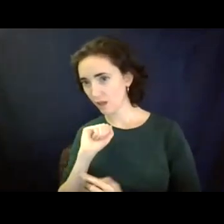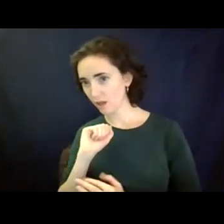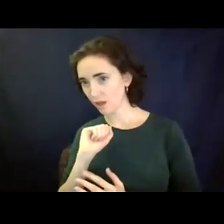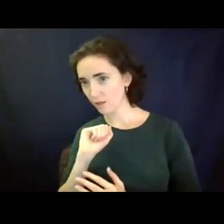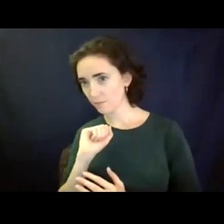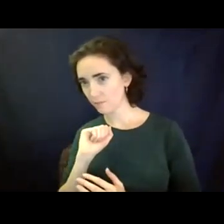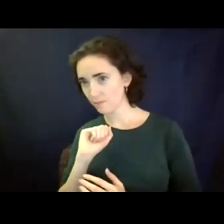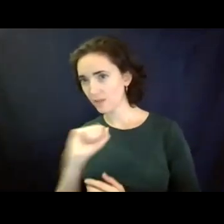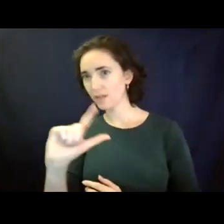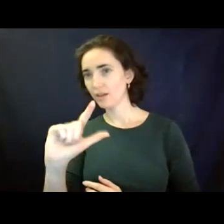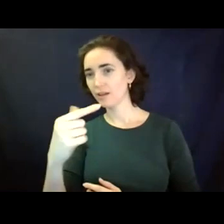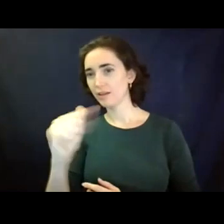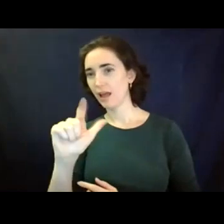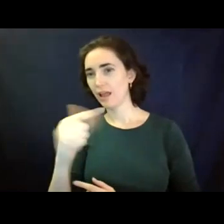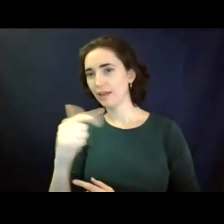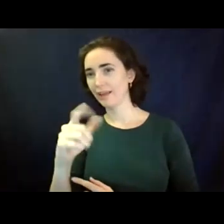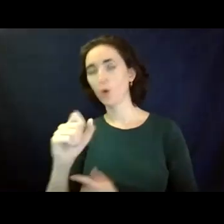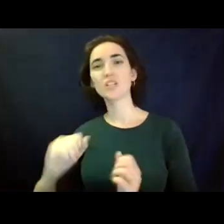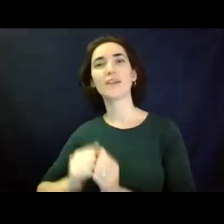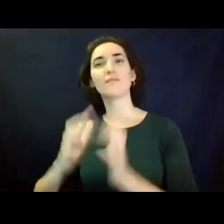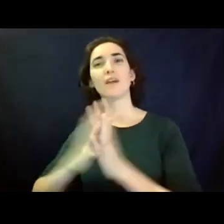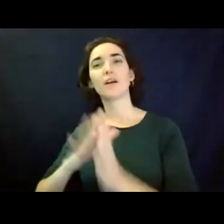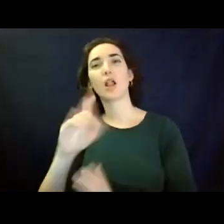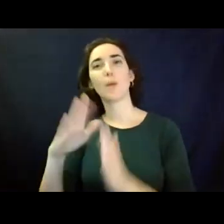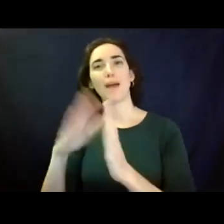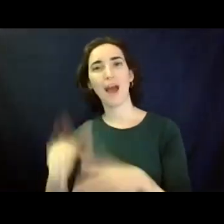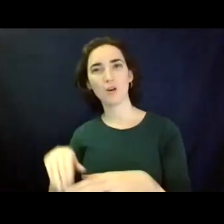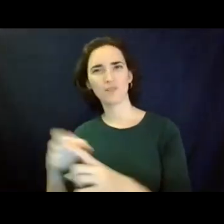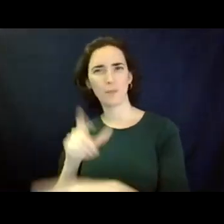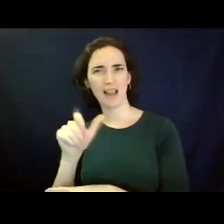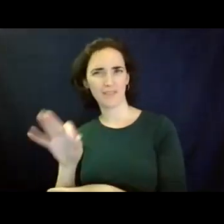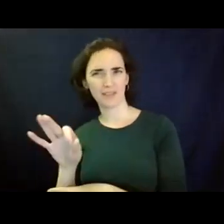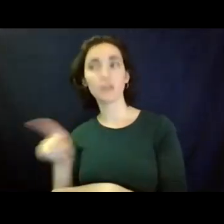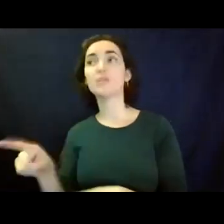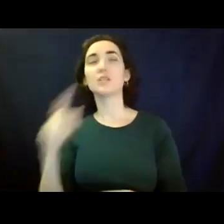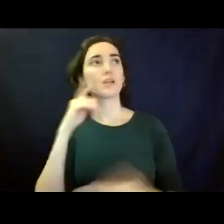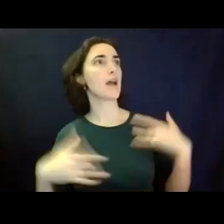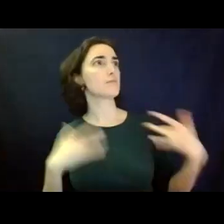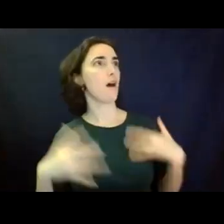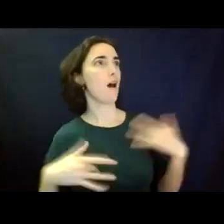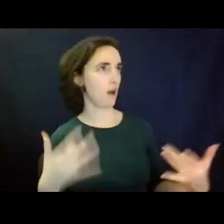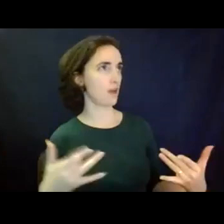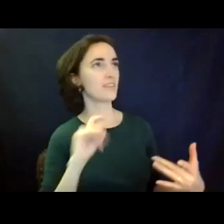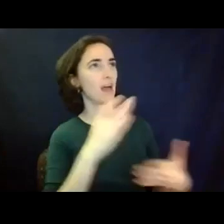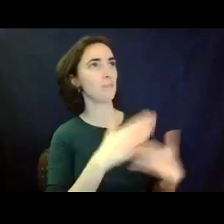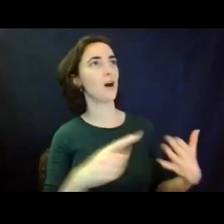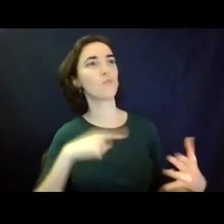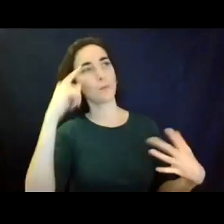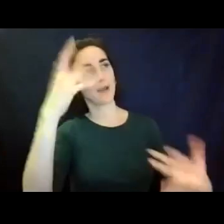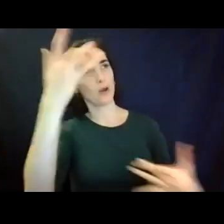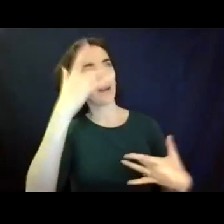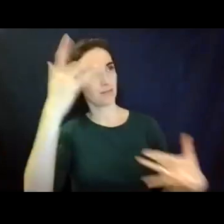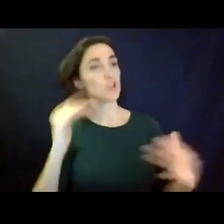in Lafayette. She said she's excited about this part, and mental illness for adults 18 years and older so often